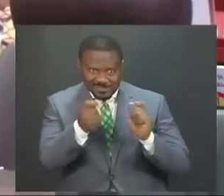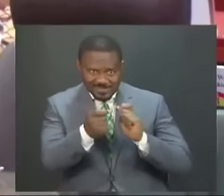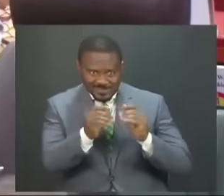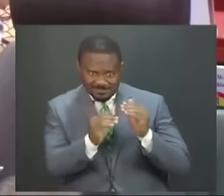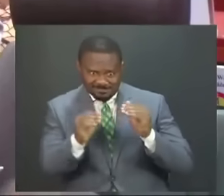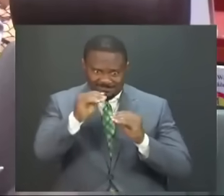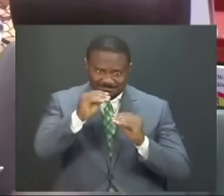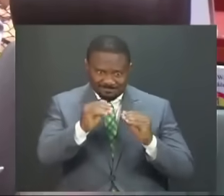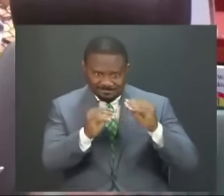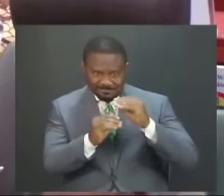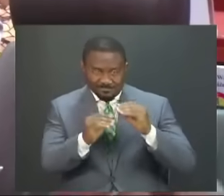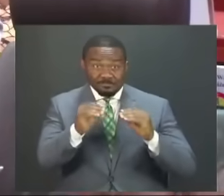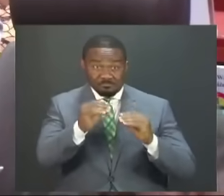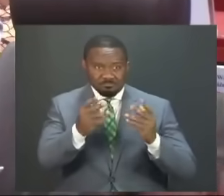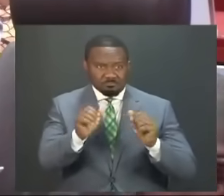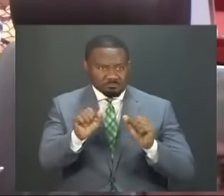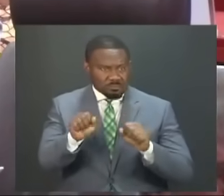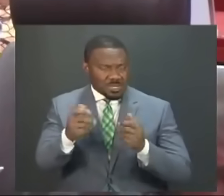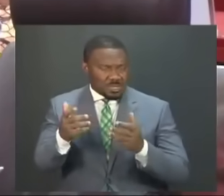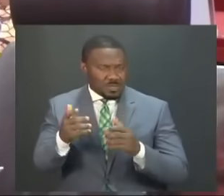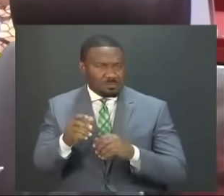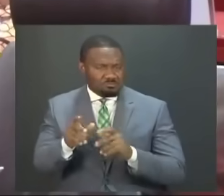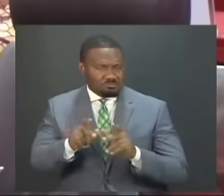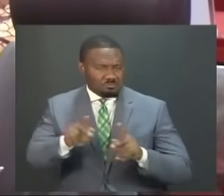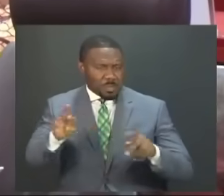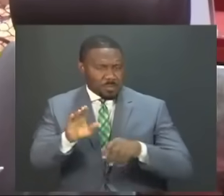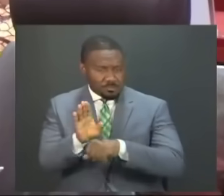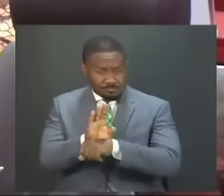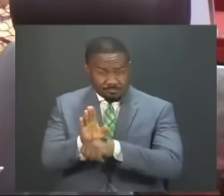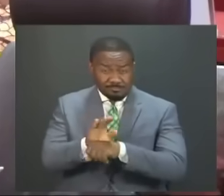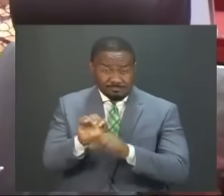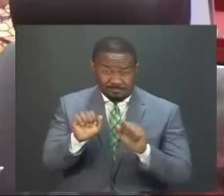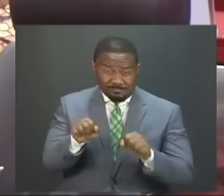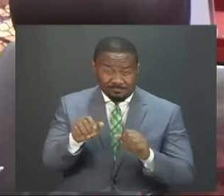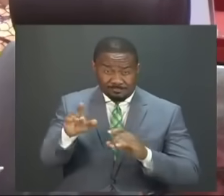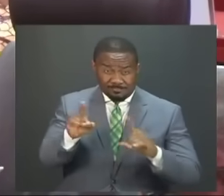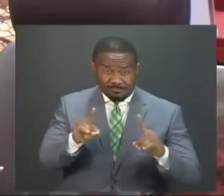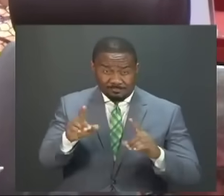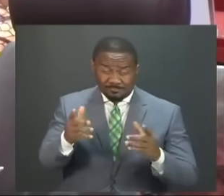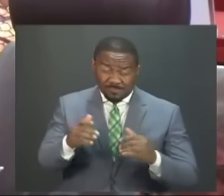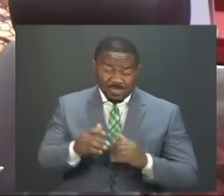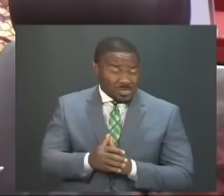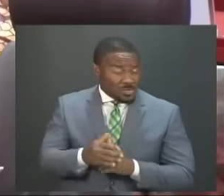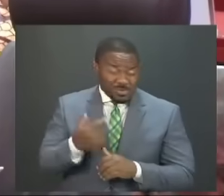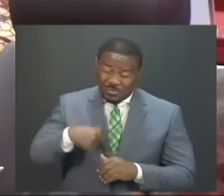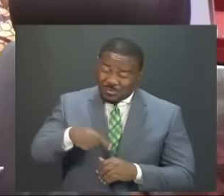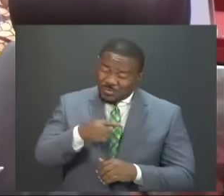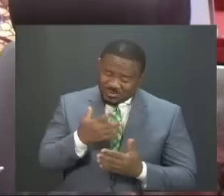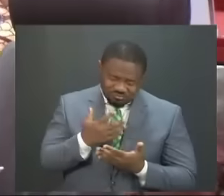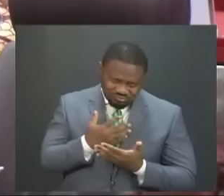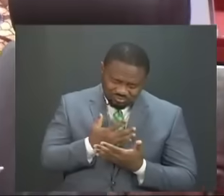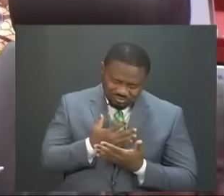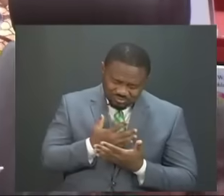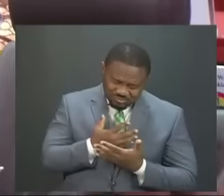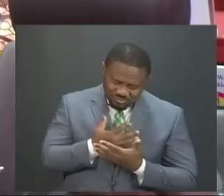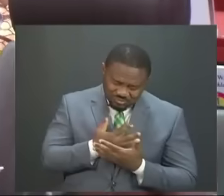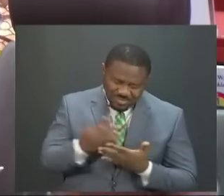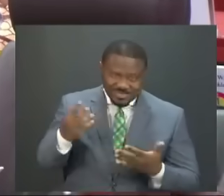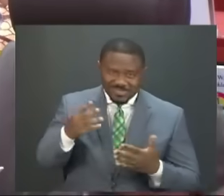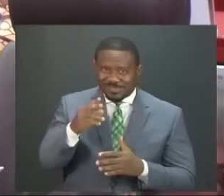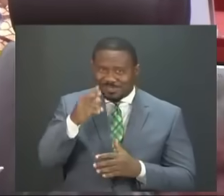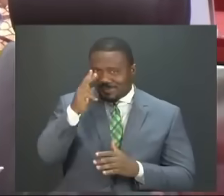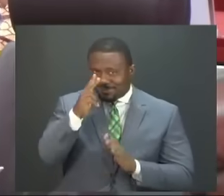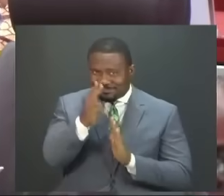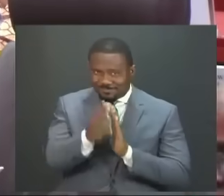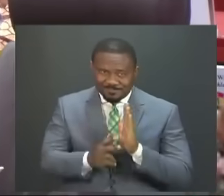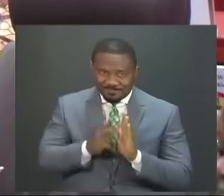and then do some small public business. We have spent 3 hours already, 3 hours that